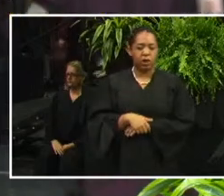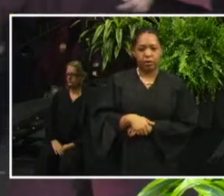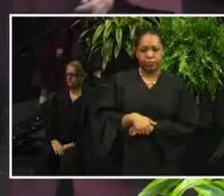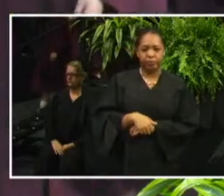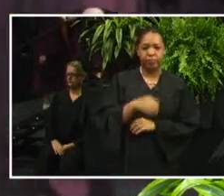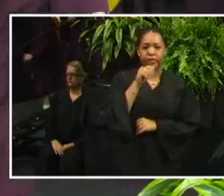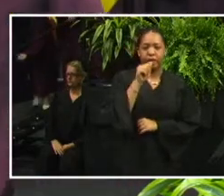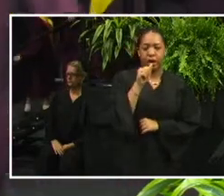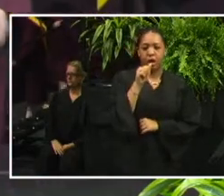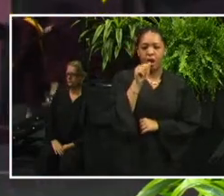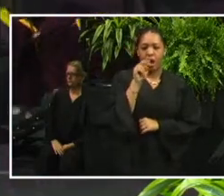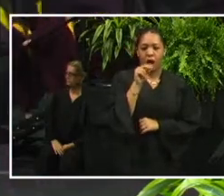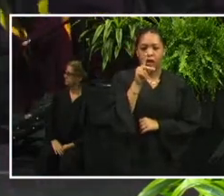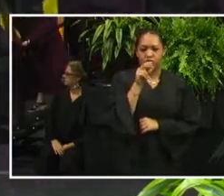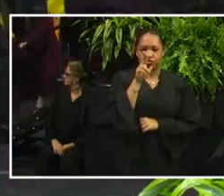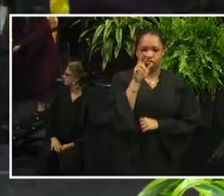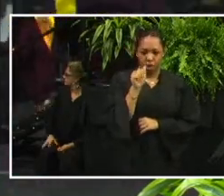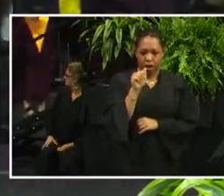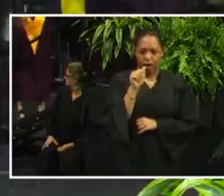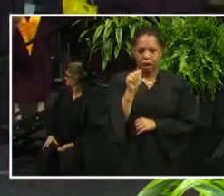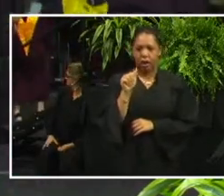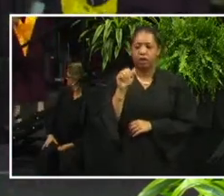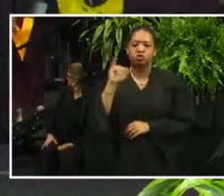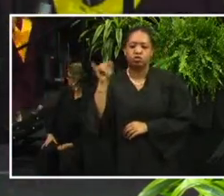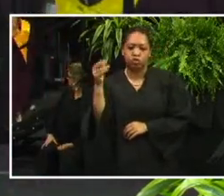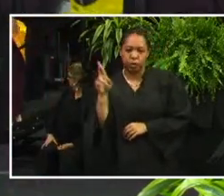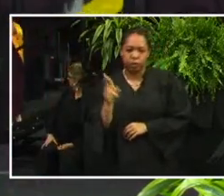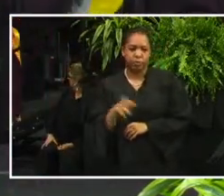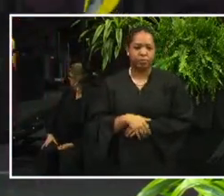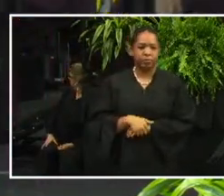Andre Carnell Bright Jr.